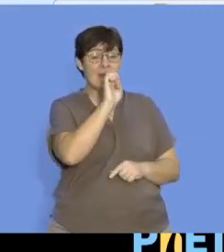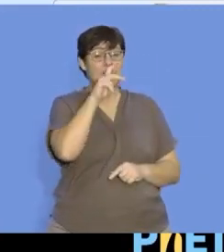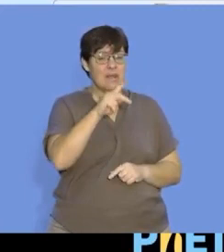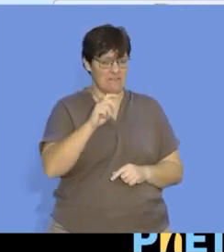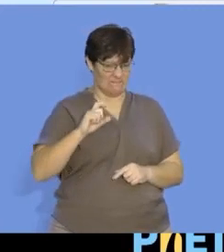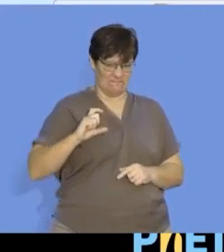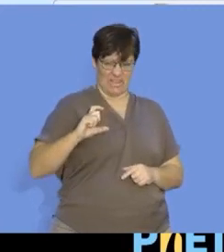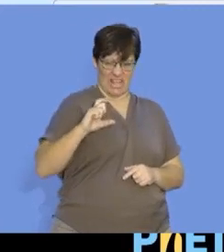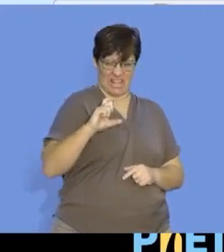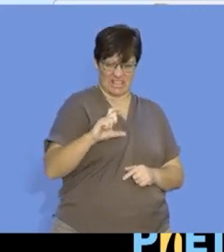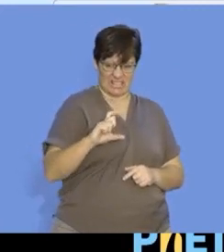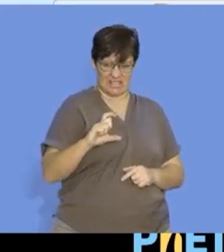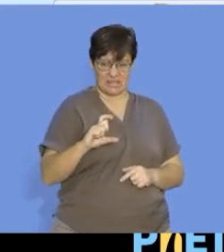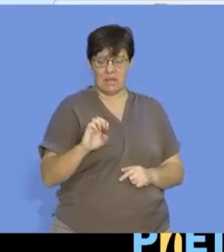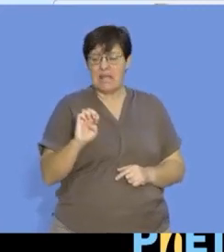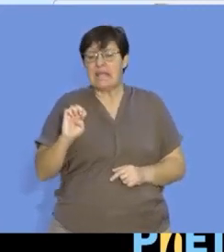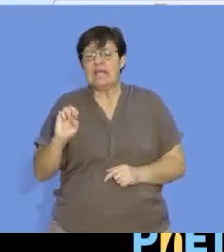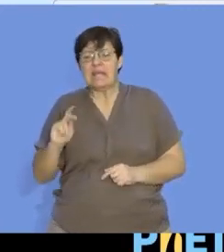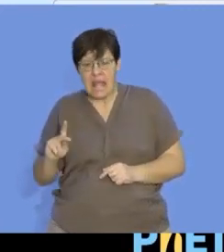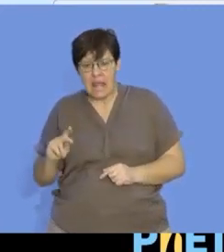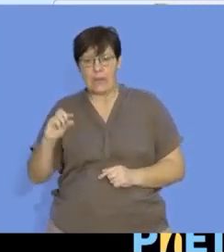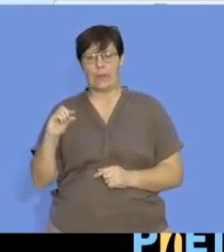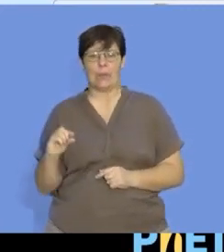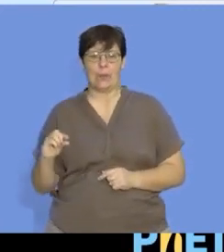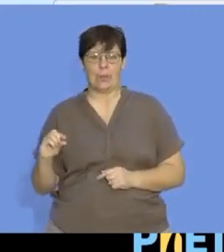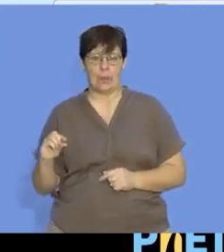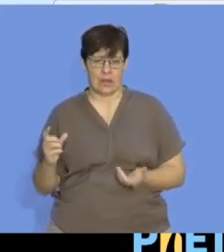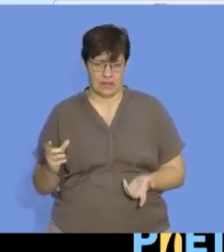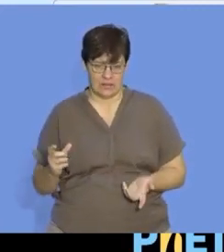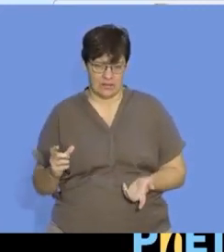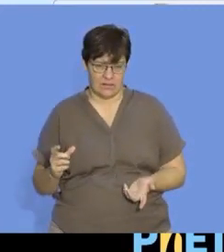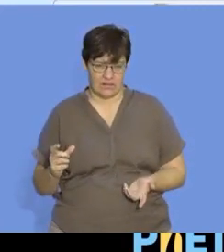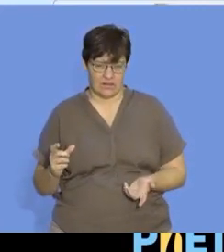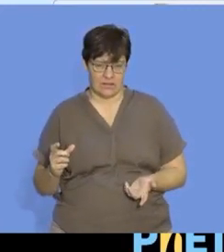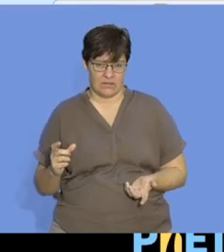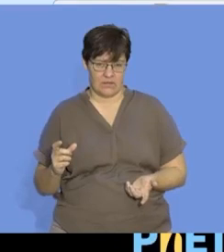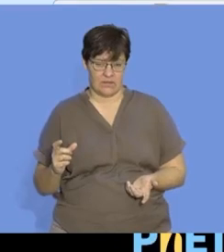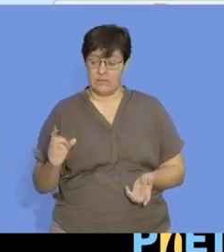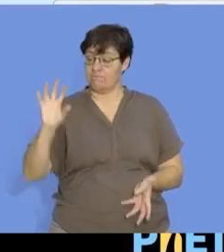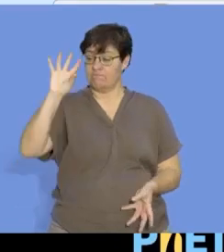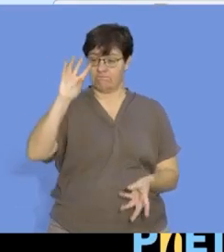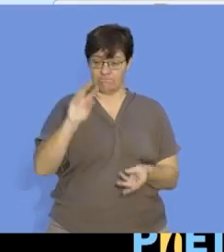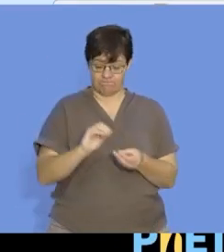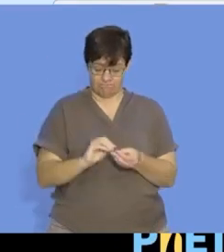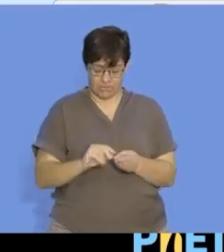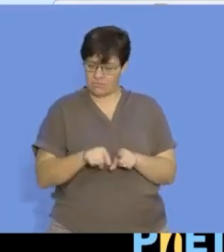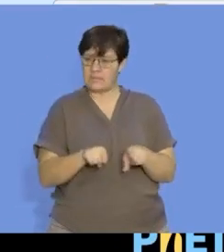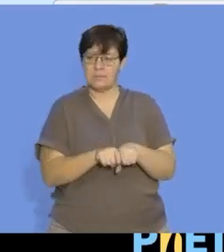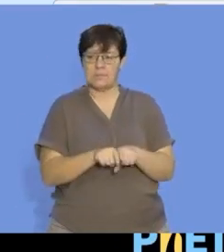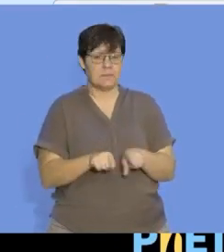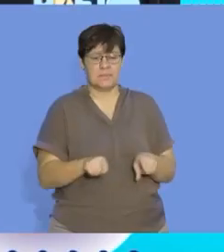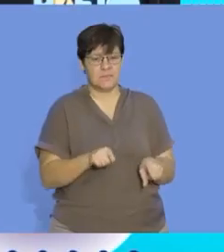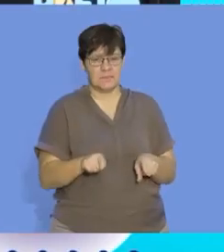big. But my kinetic is very, very small. My total stayed the same.